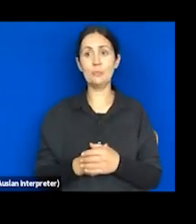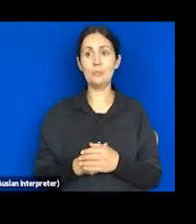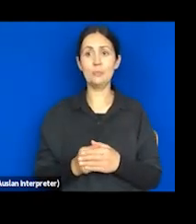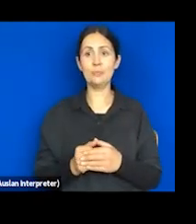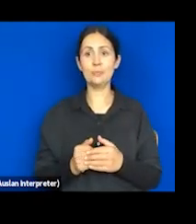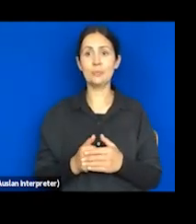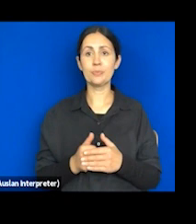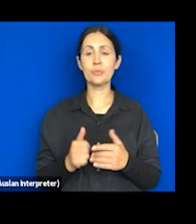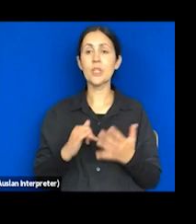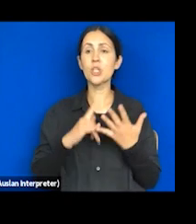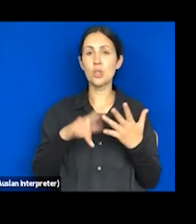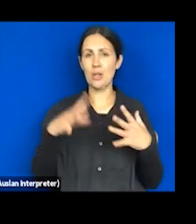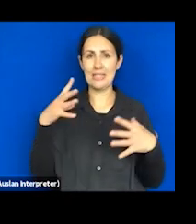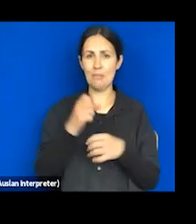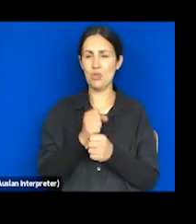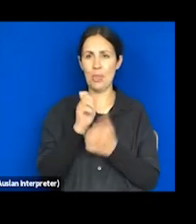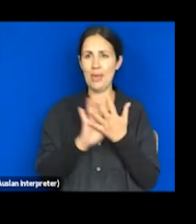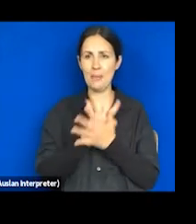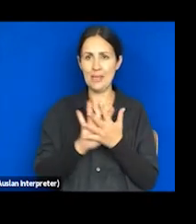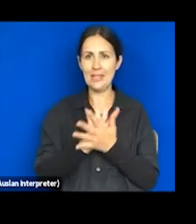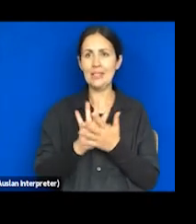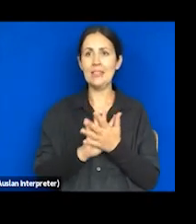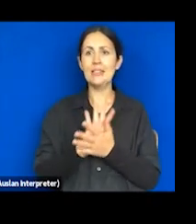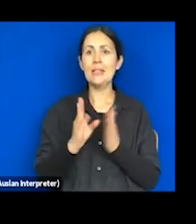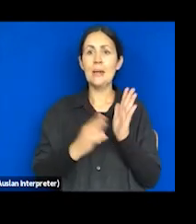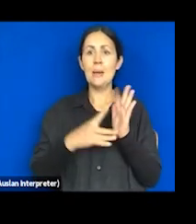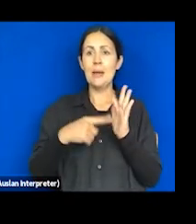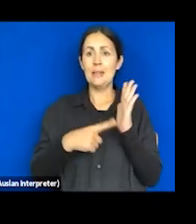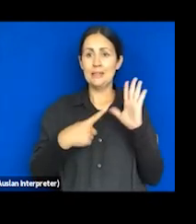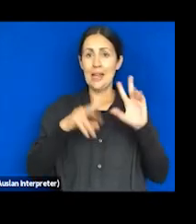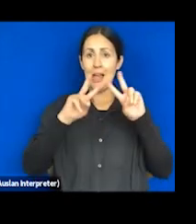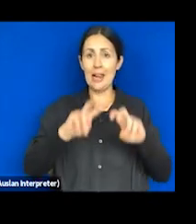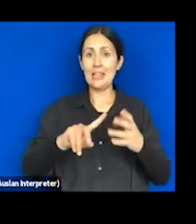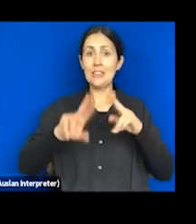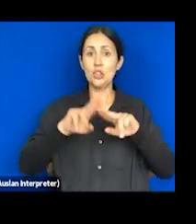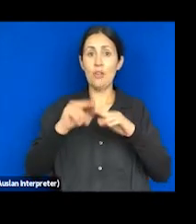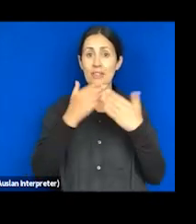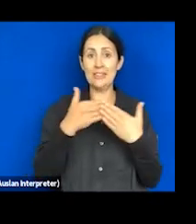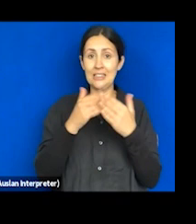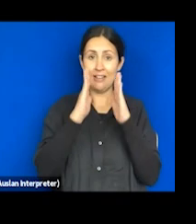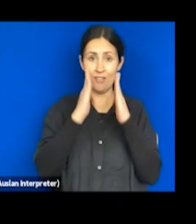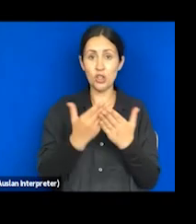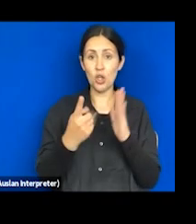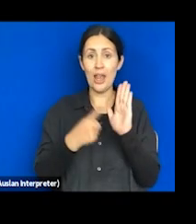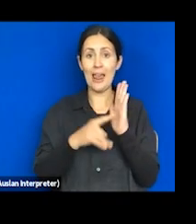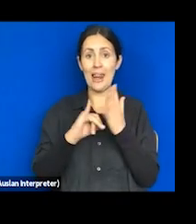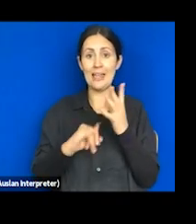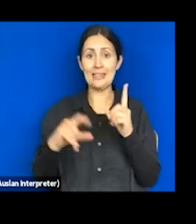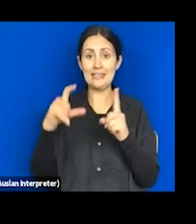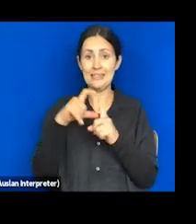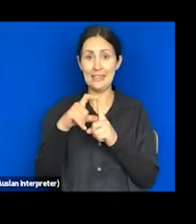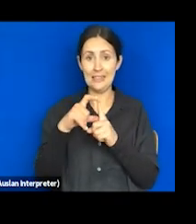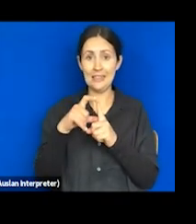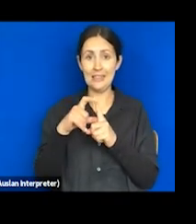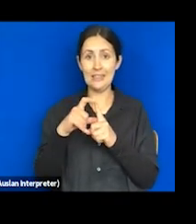So just to sort of summarize, there's a meta-analysis of studies looking at LSD for alcohol